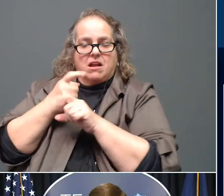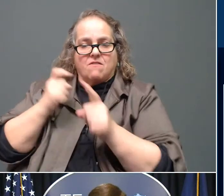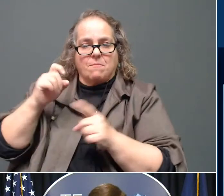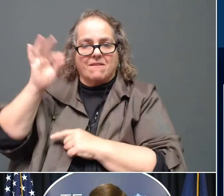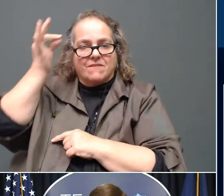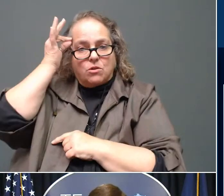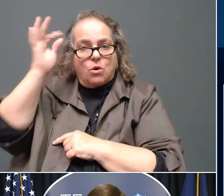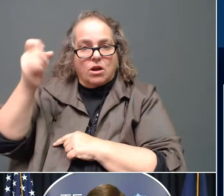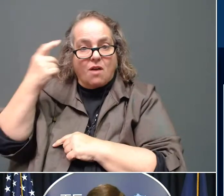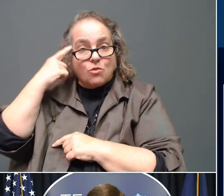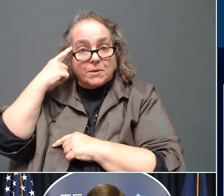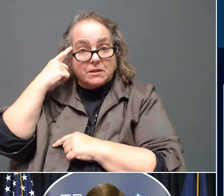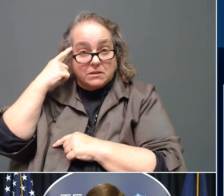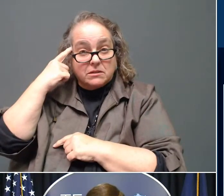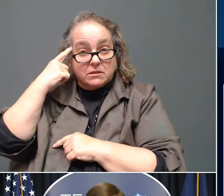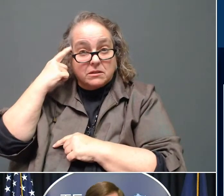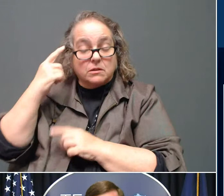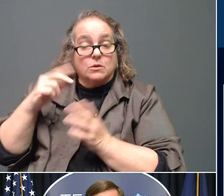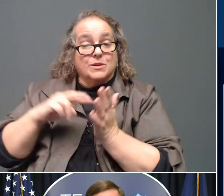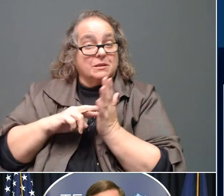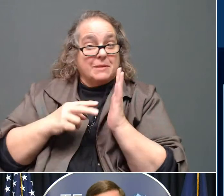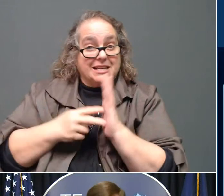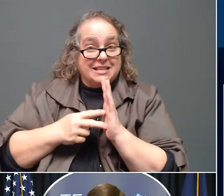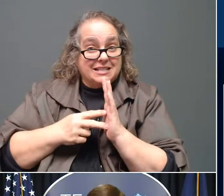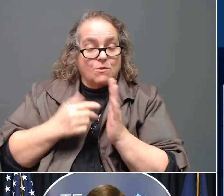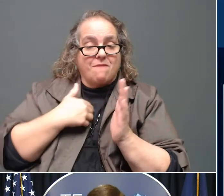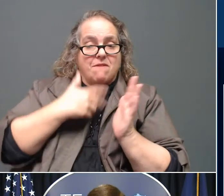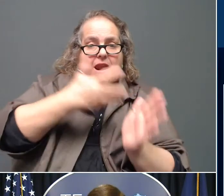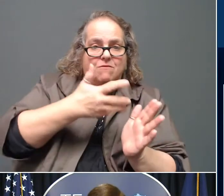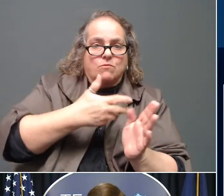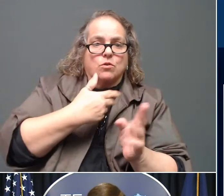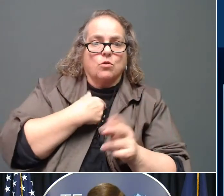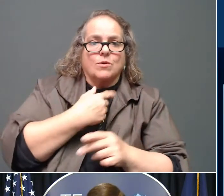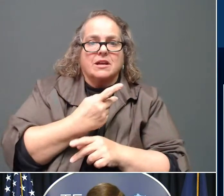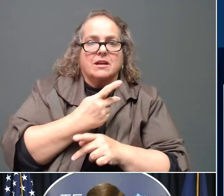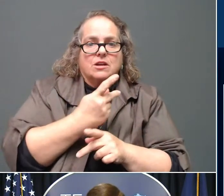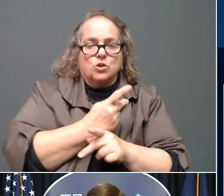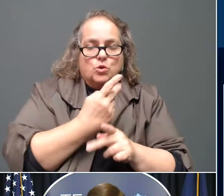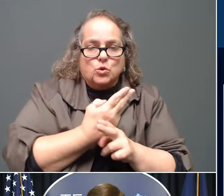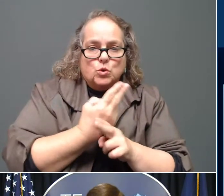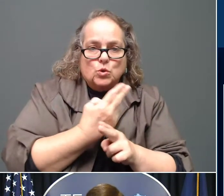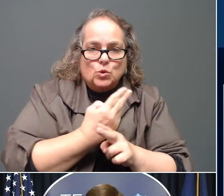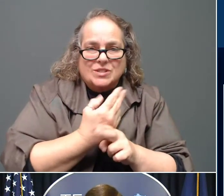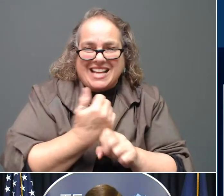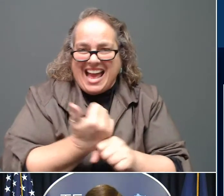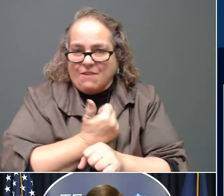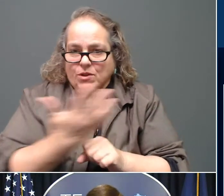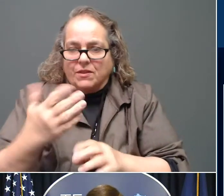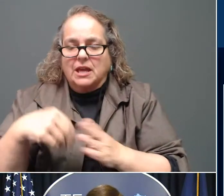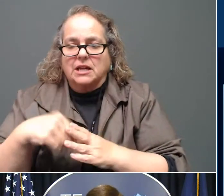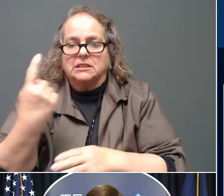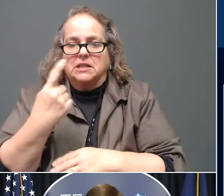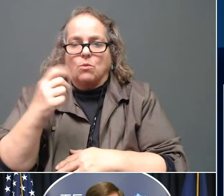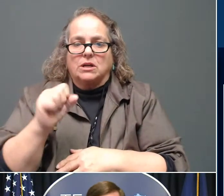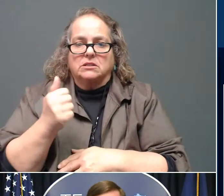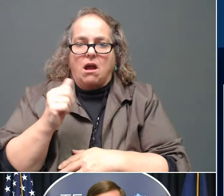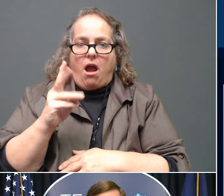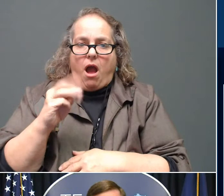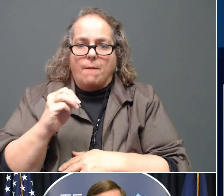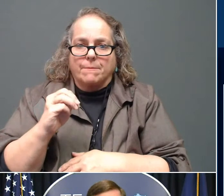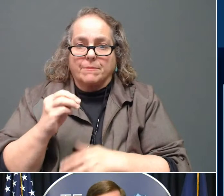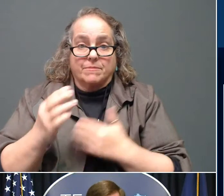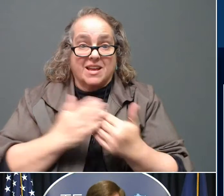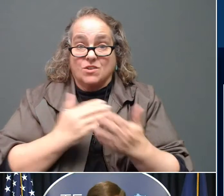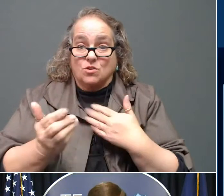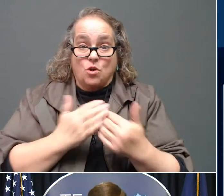that we are efficient, able to put everything we get in somebody's arm. Even though we got 12,000